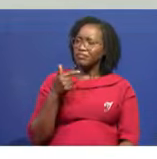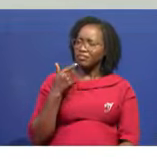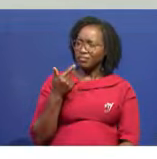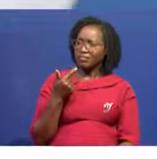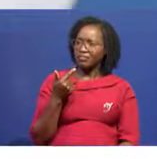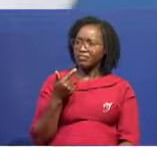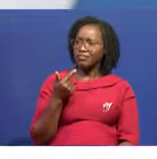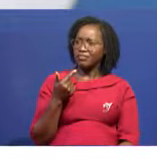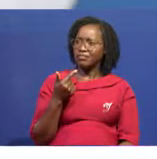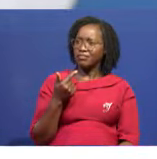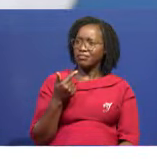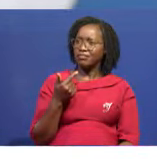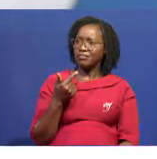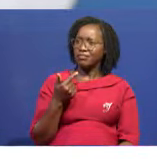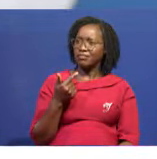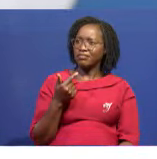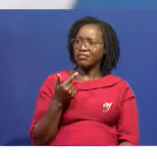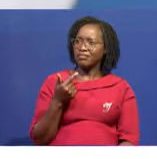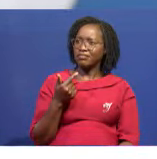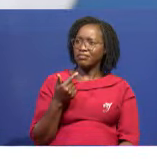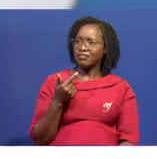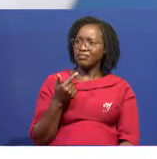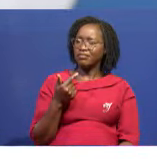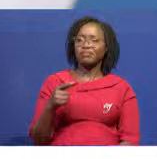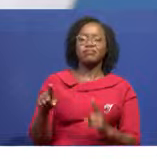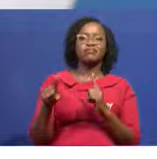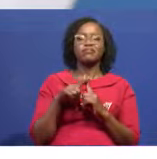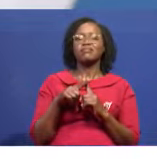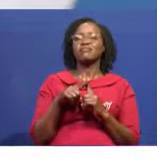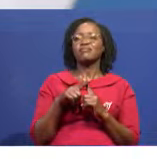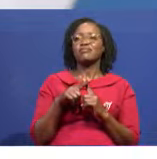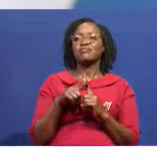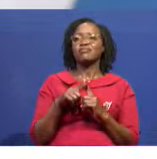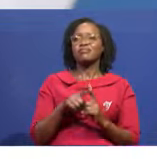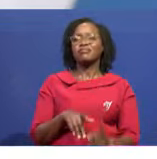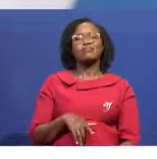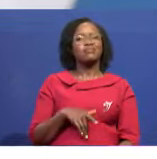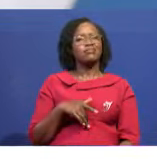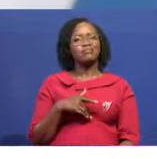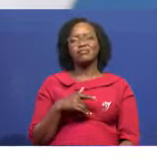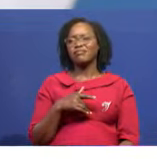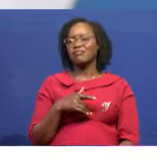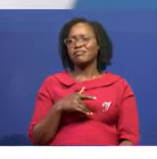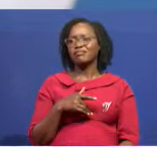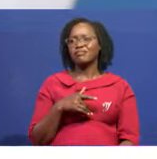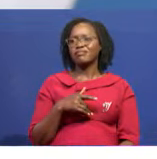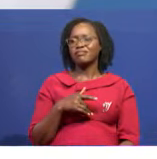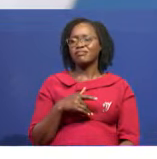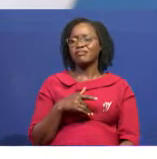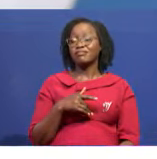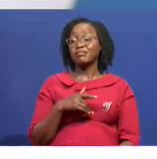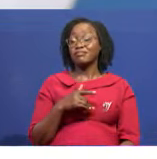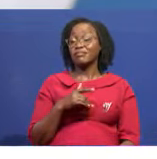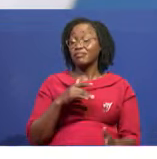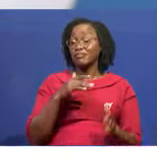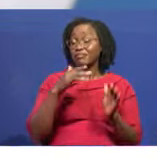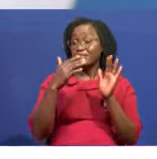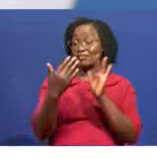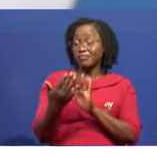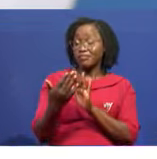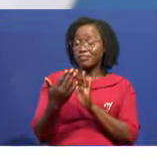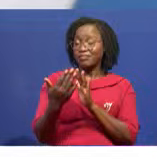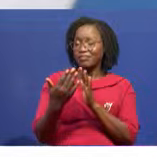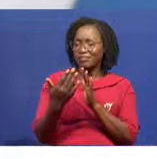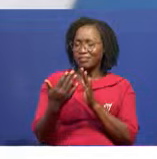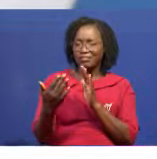I'm really positive. I feel like where we are headed as a country, things are about to